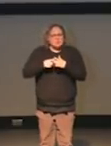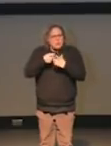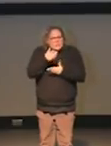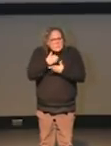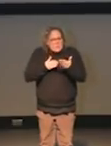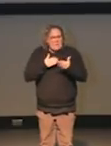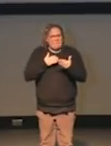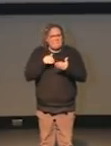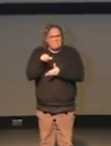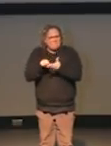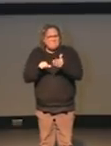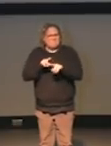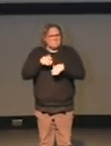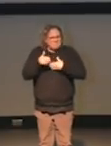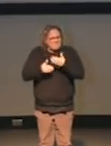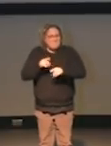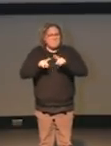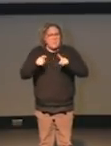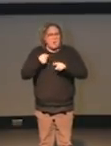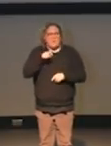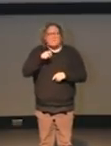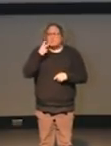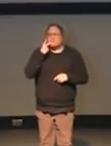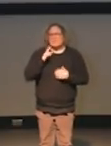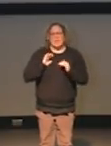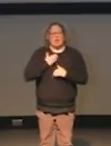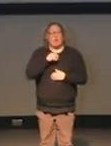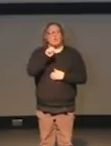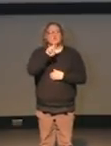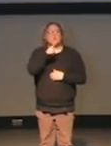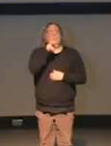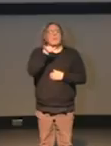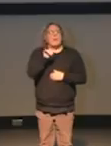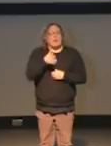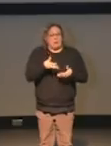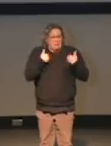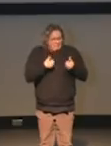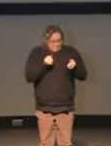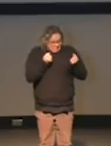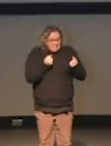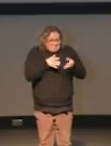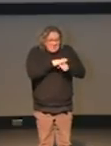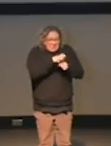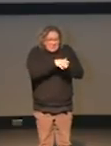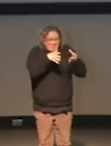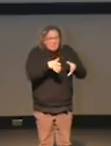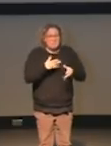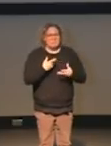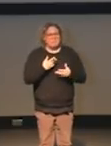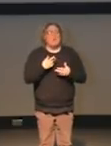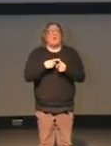we'll have to see what our supplies of testing will be before we can test all preoperative patients.